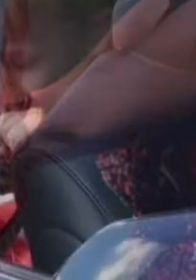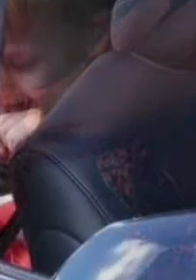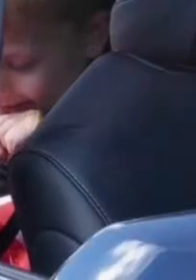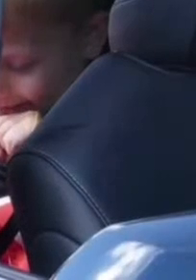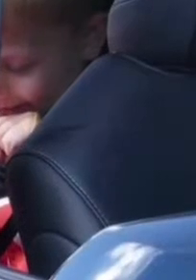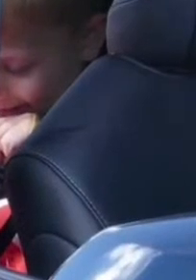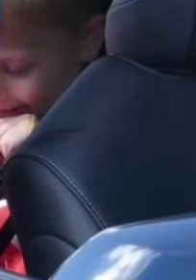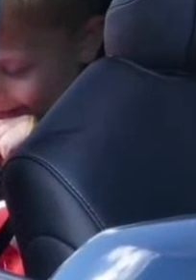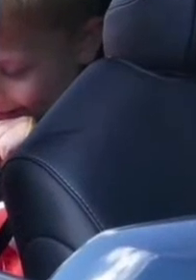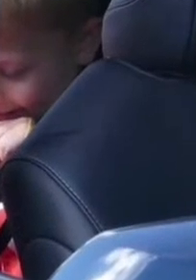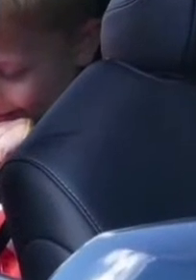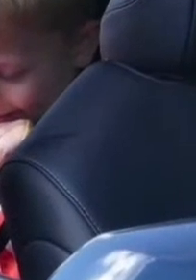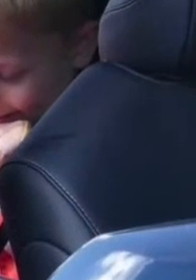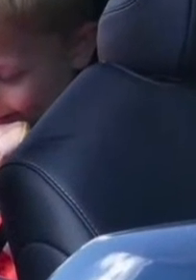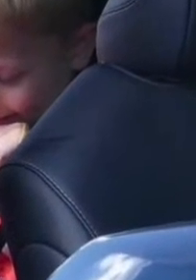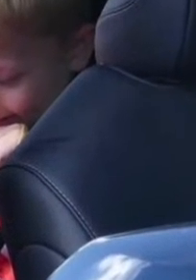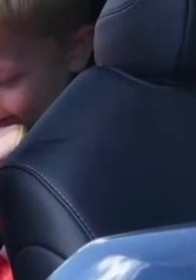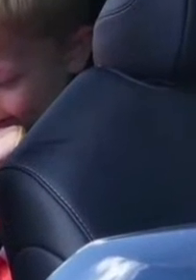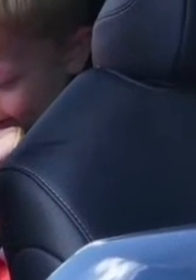We watch the sunrise.